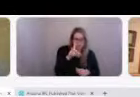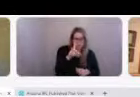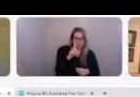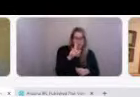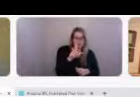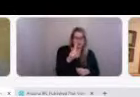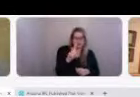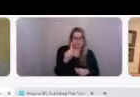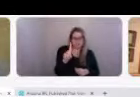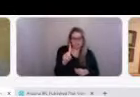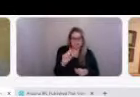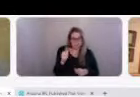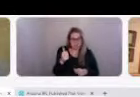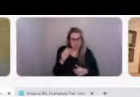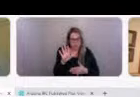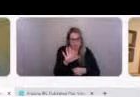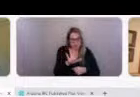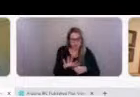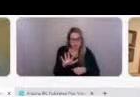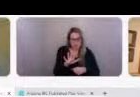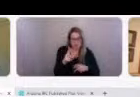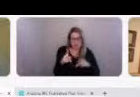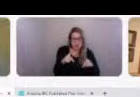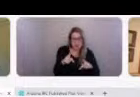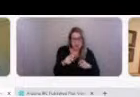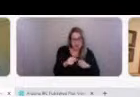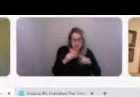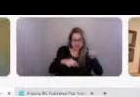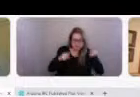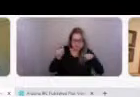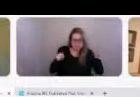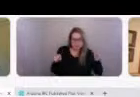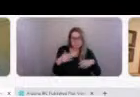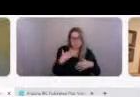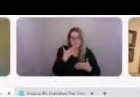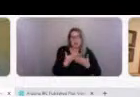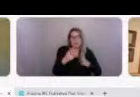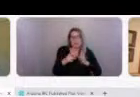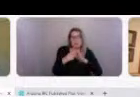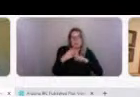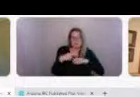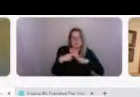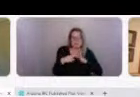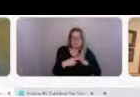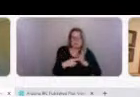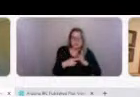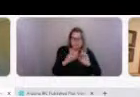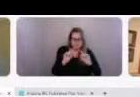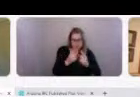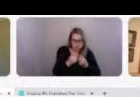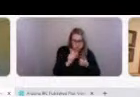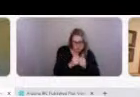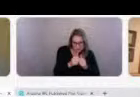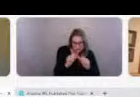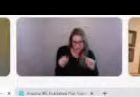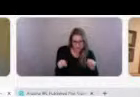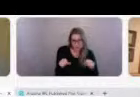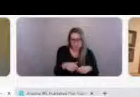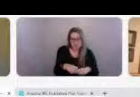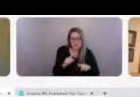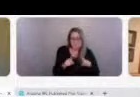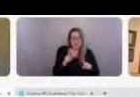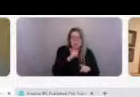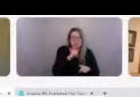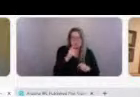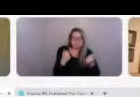this other uh area people have a wide variety of things and i think it's better represented when the districts are as competitive as we can make them but again really